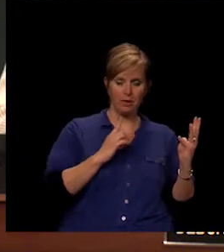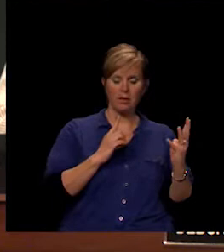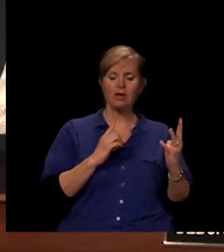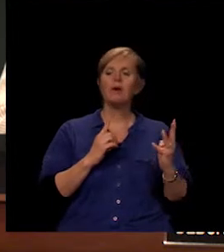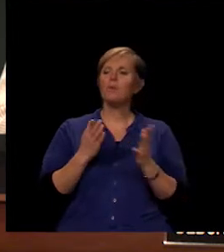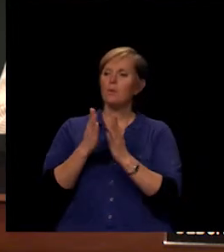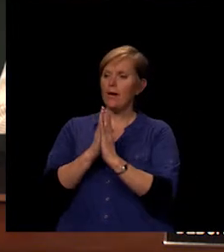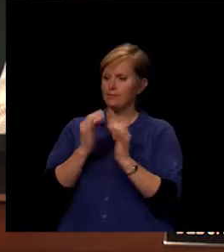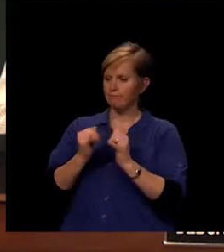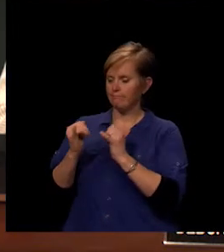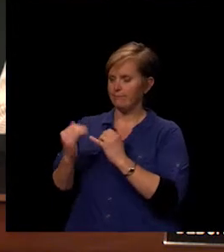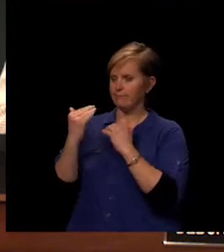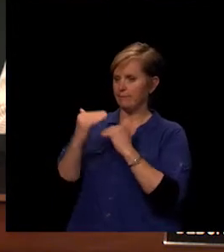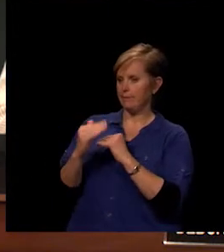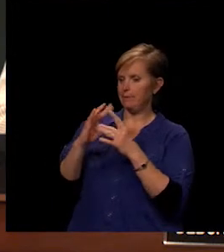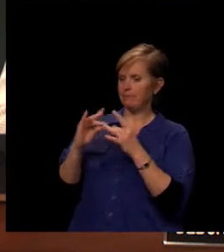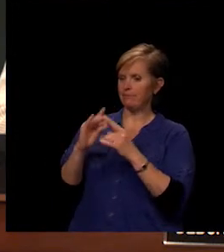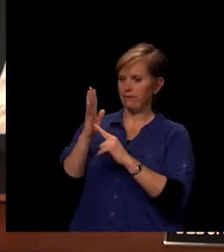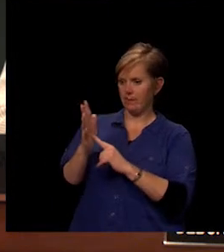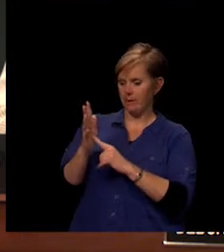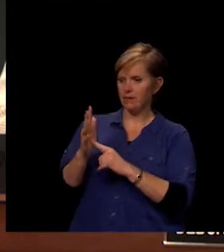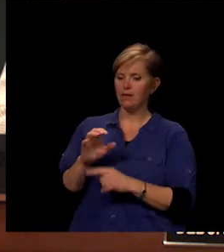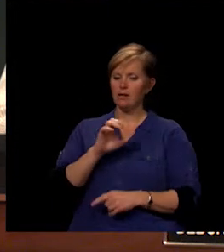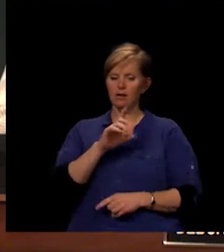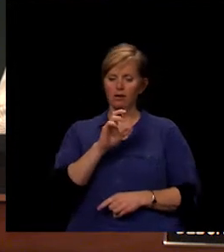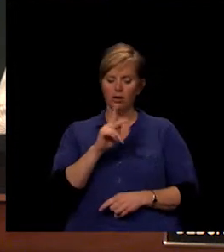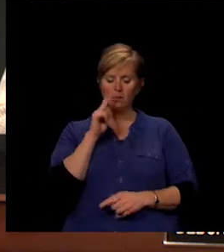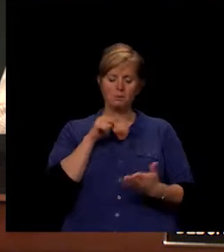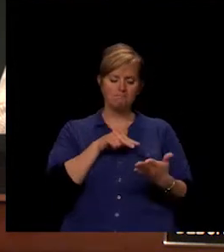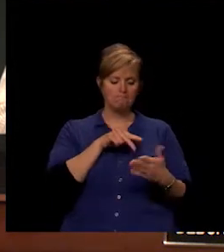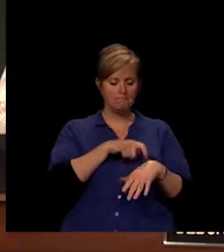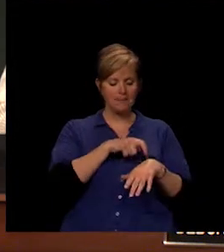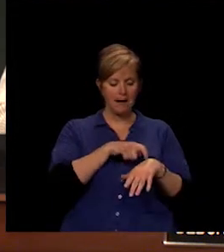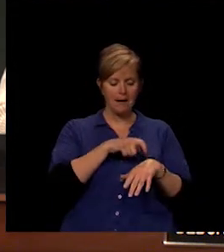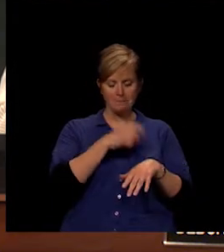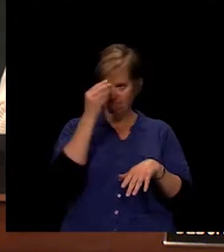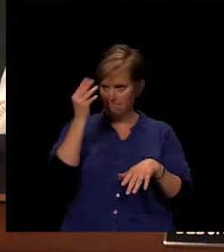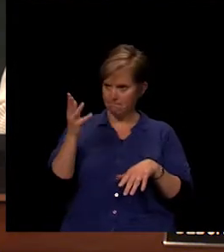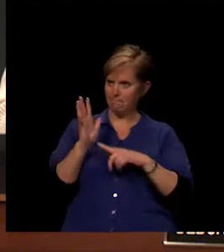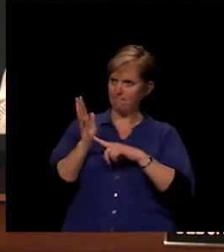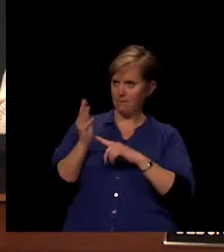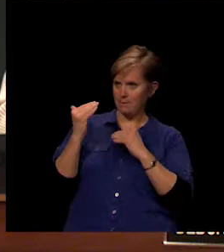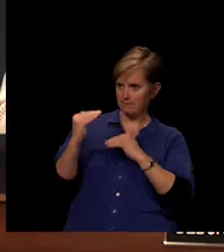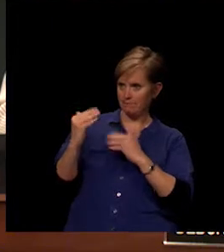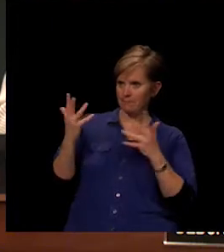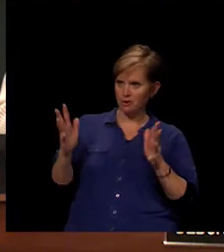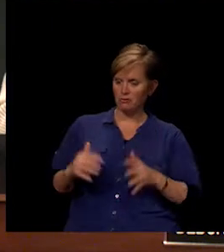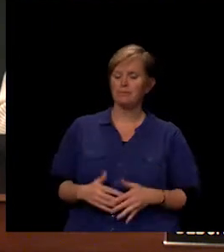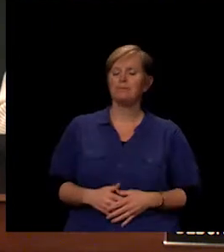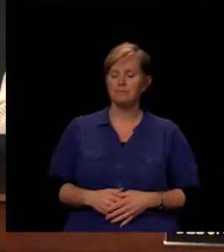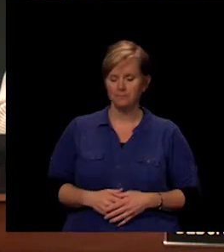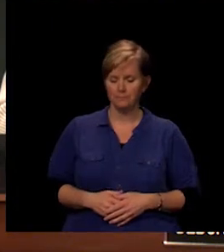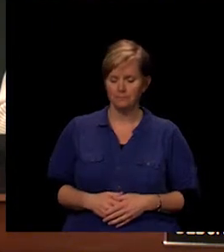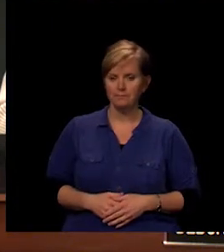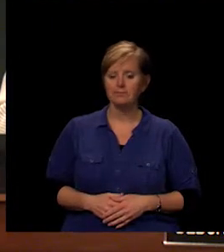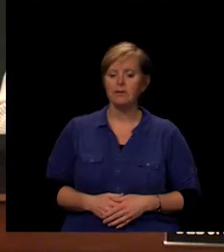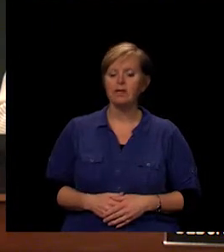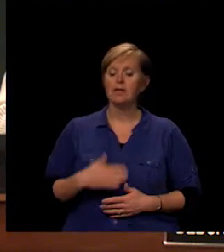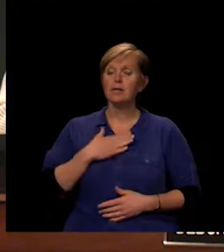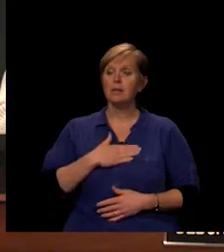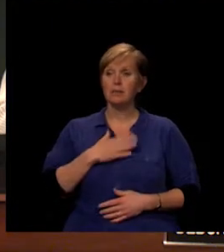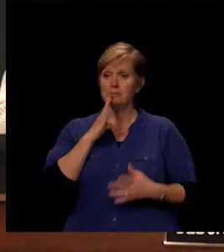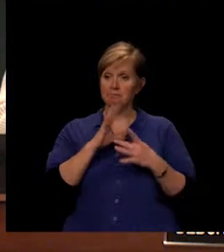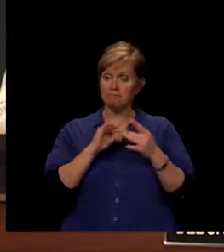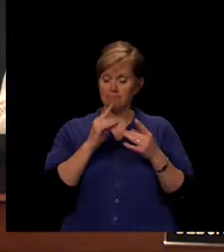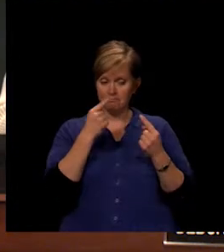limit their comments to five minutes. The clerk will monitor the time and notify the speaker when the five-minute time limit has expired. Please direct your